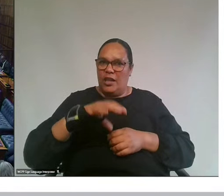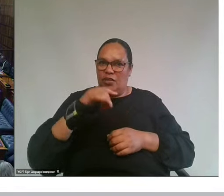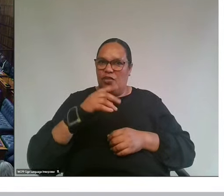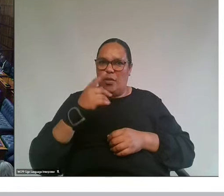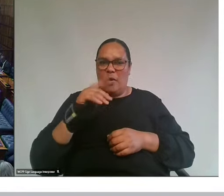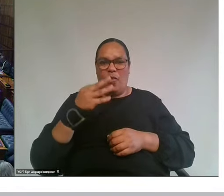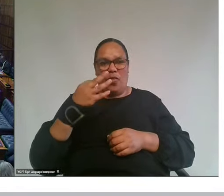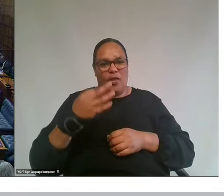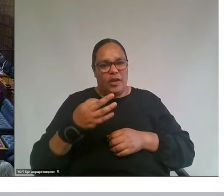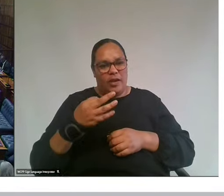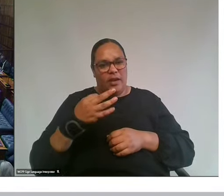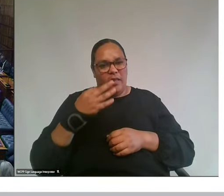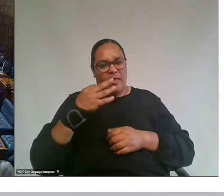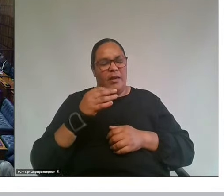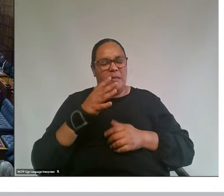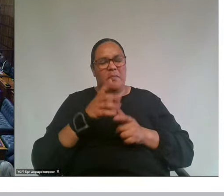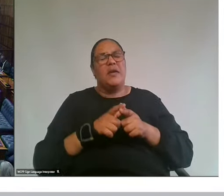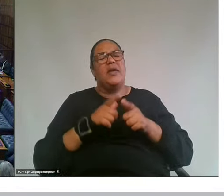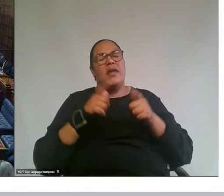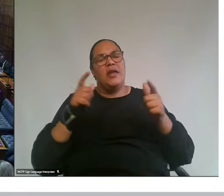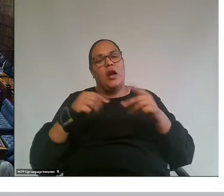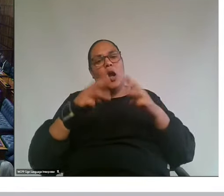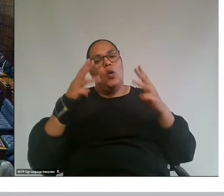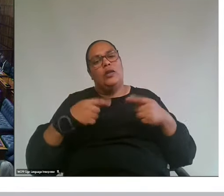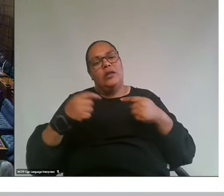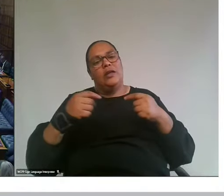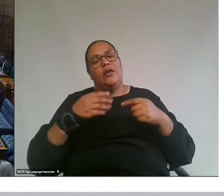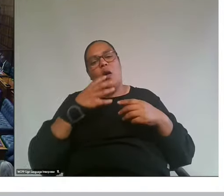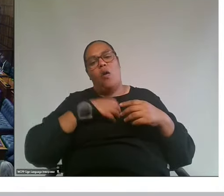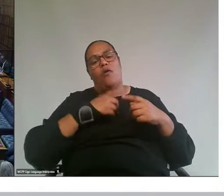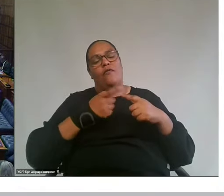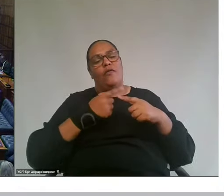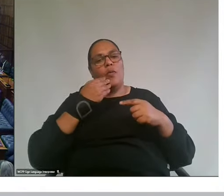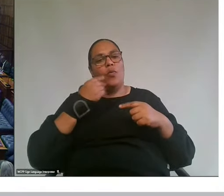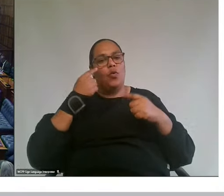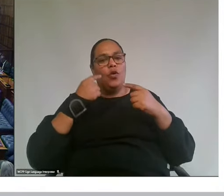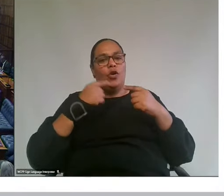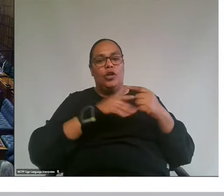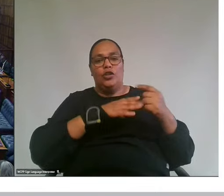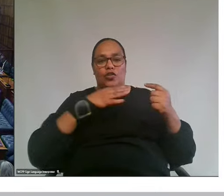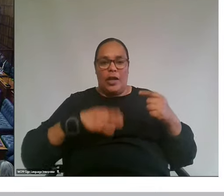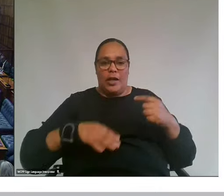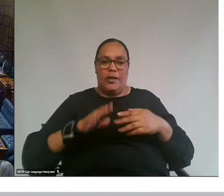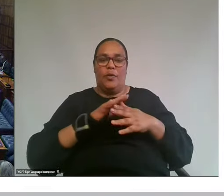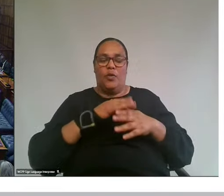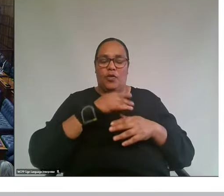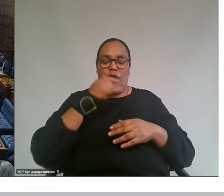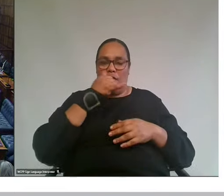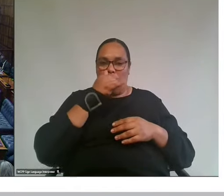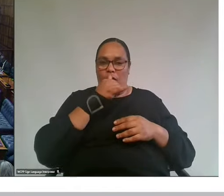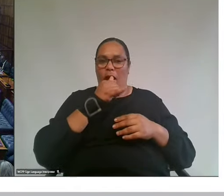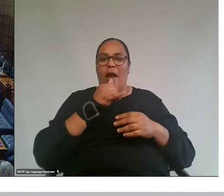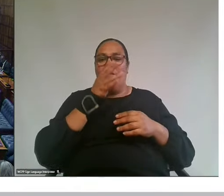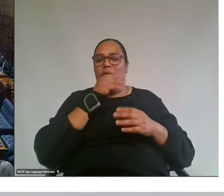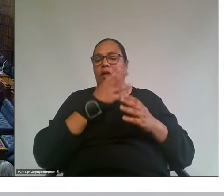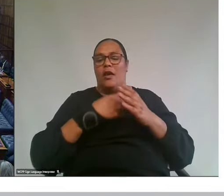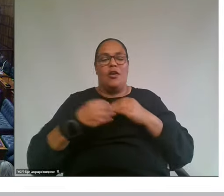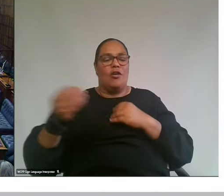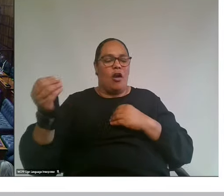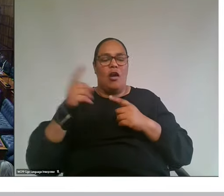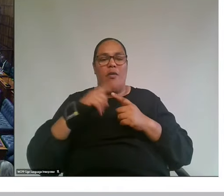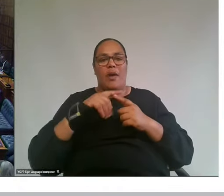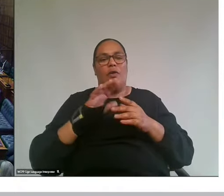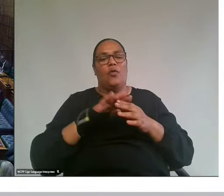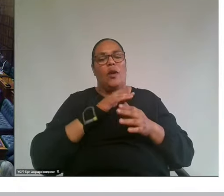three three major wholesalers owned by Chinese but because of crime they gone and because obviously of the kidnapping but what